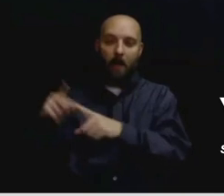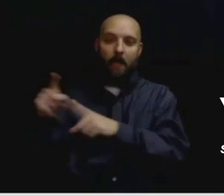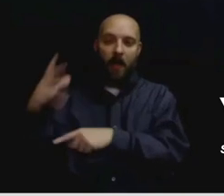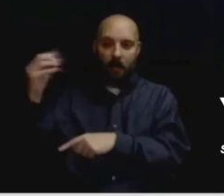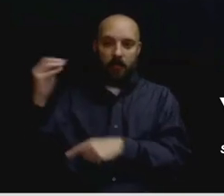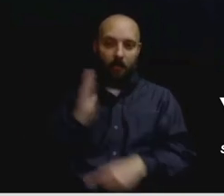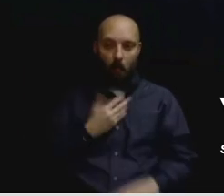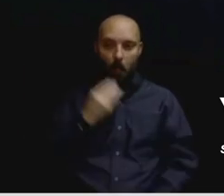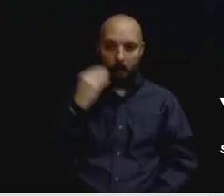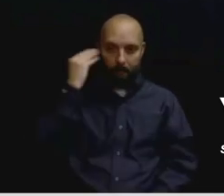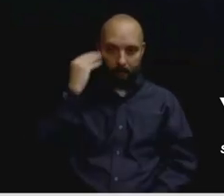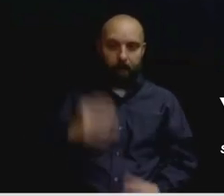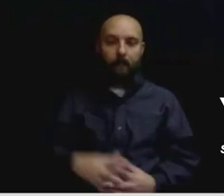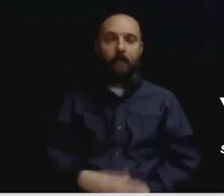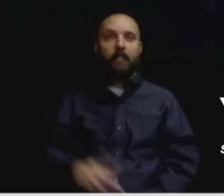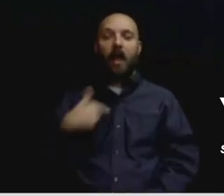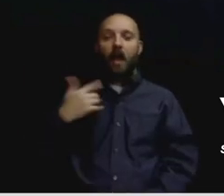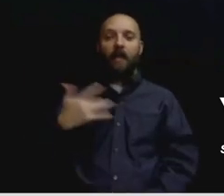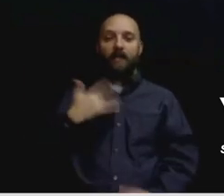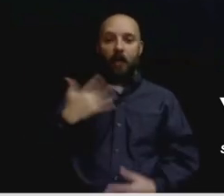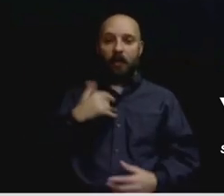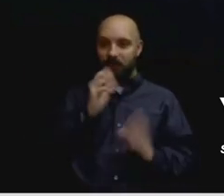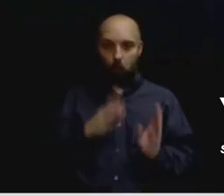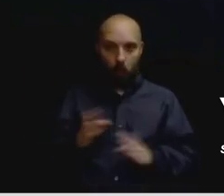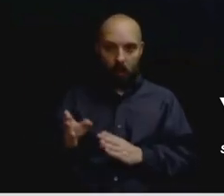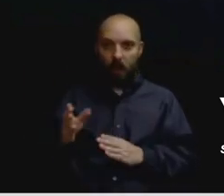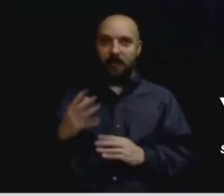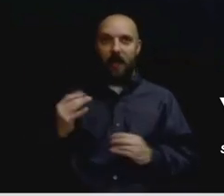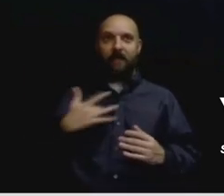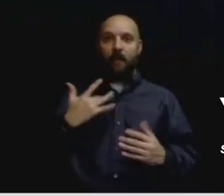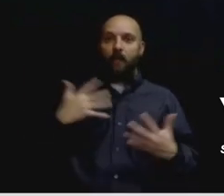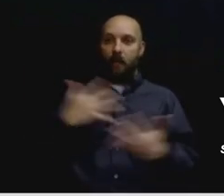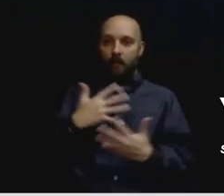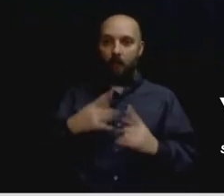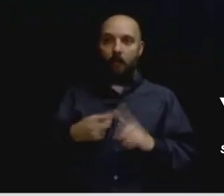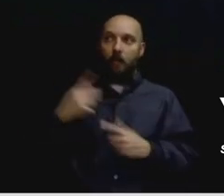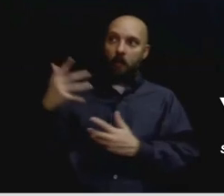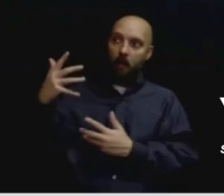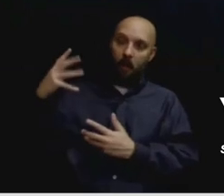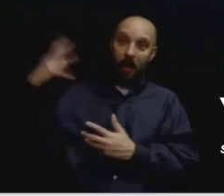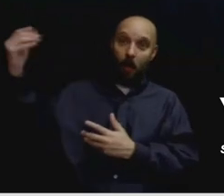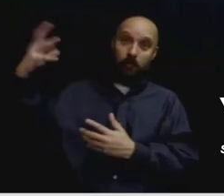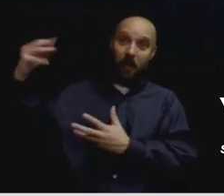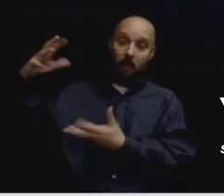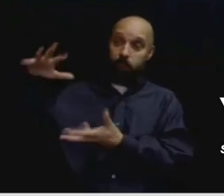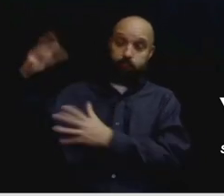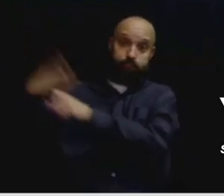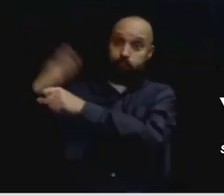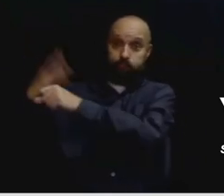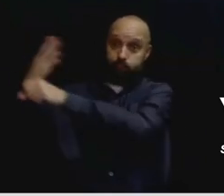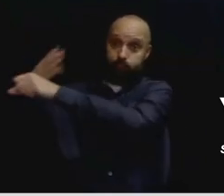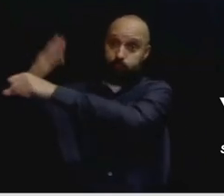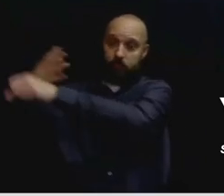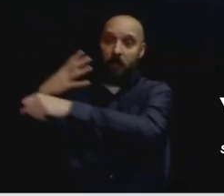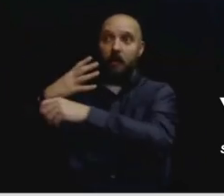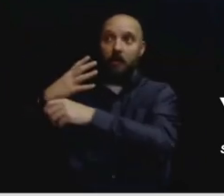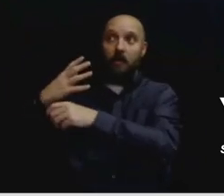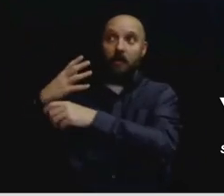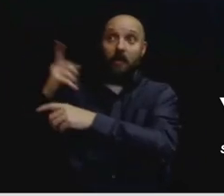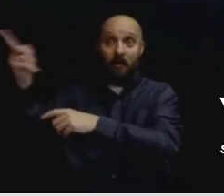house. I feel disorganized and fearful from the commotion on the outside and on the inside of me.